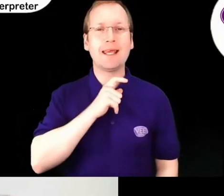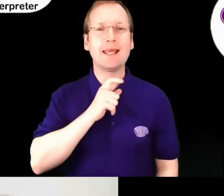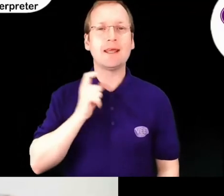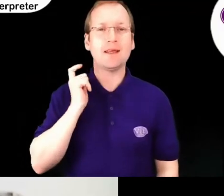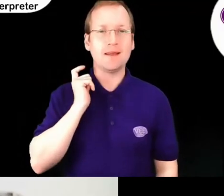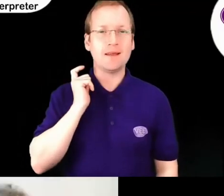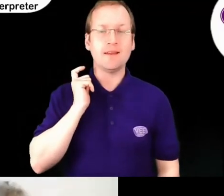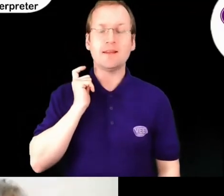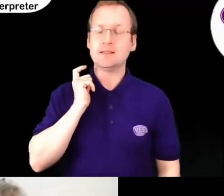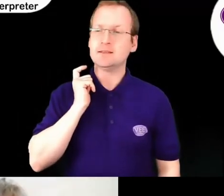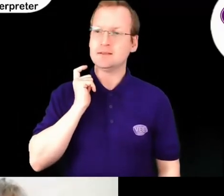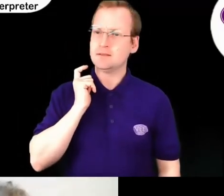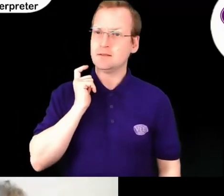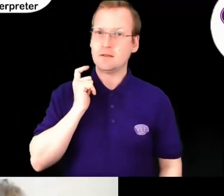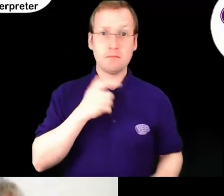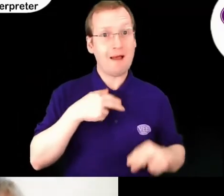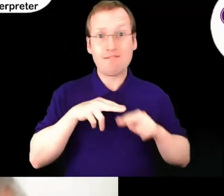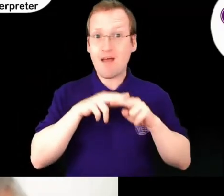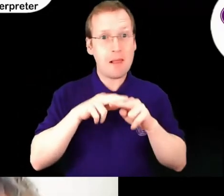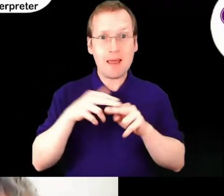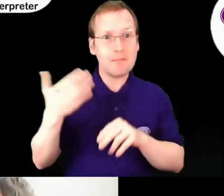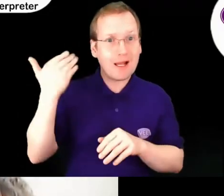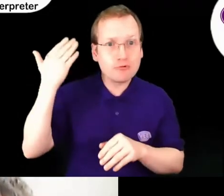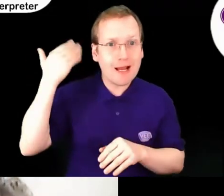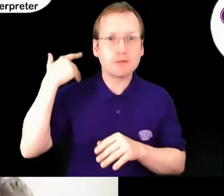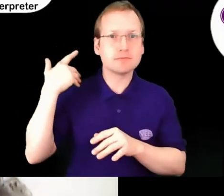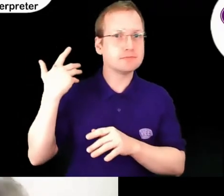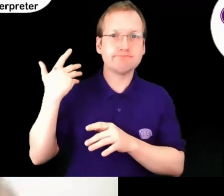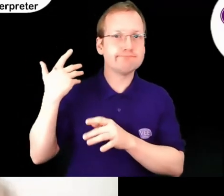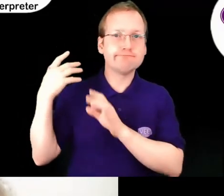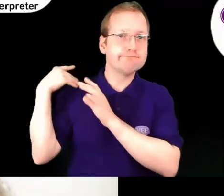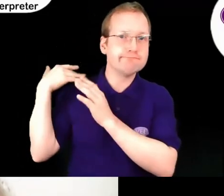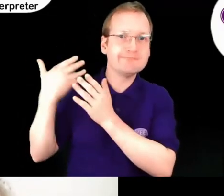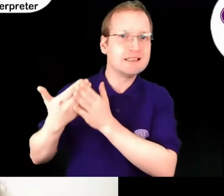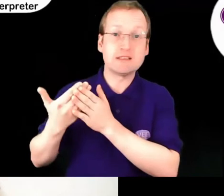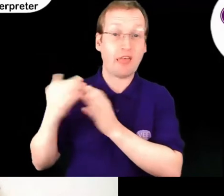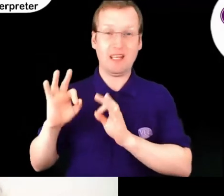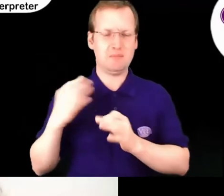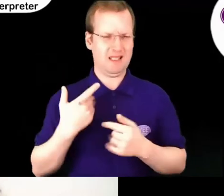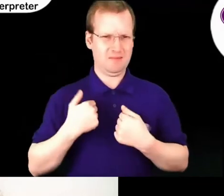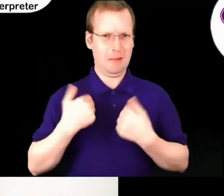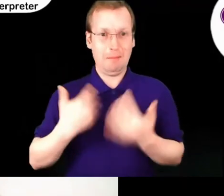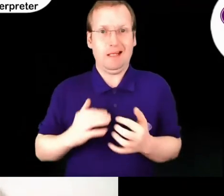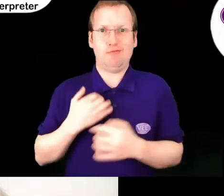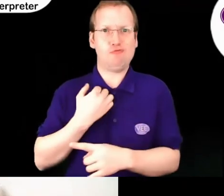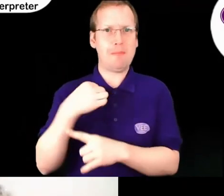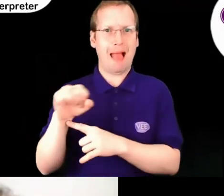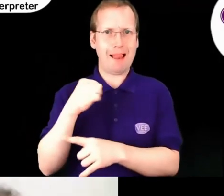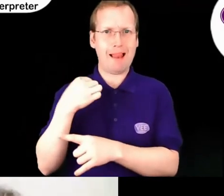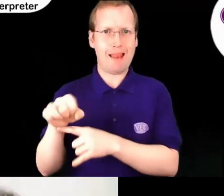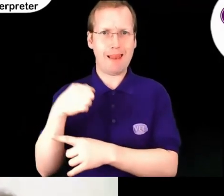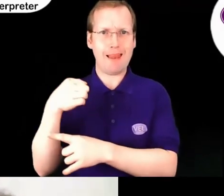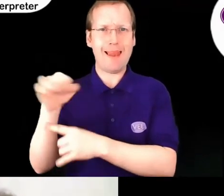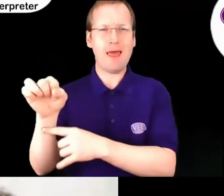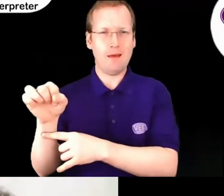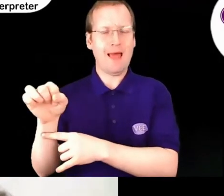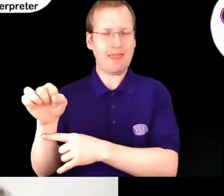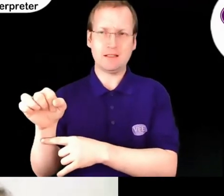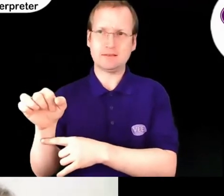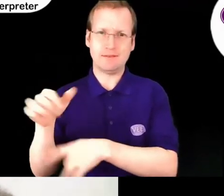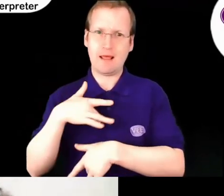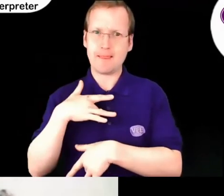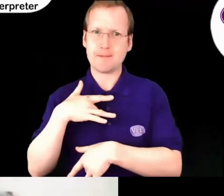It's not something that's in my family or in my blood, and I kind of rebelled against it, and then finally, felt, well, this is where I